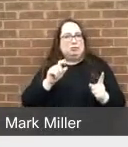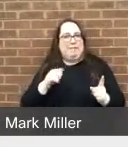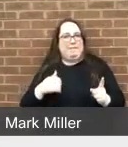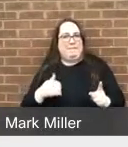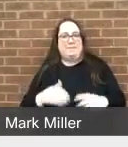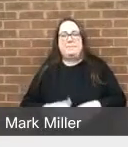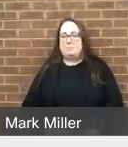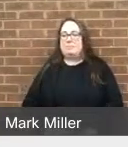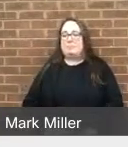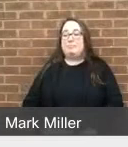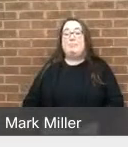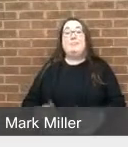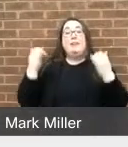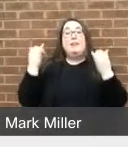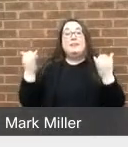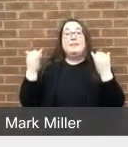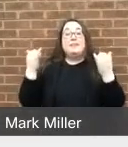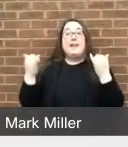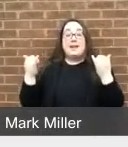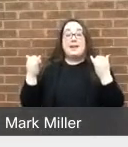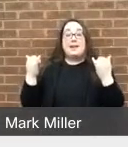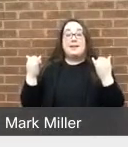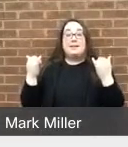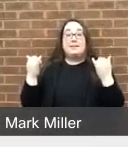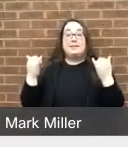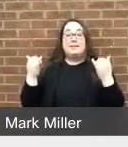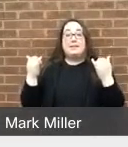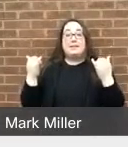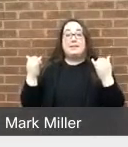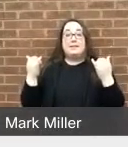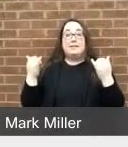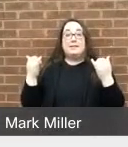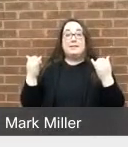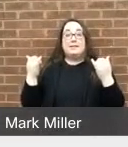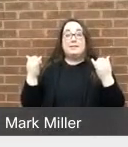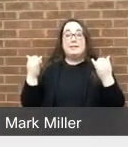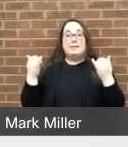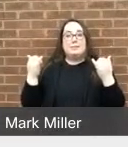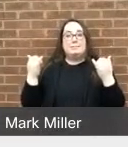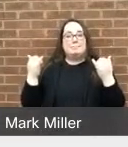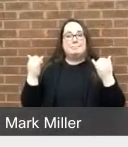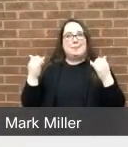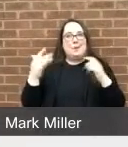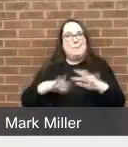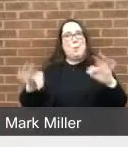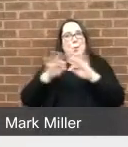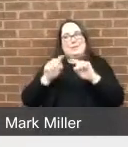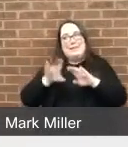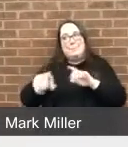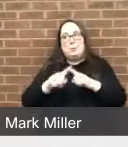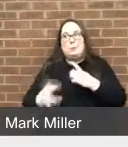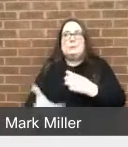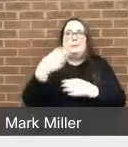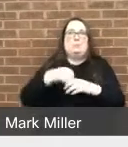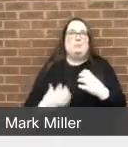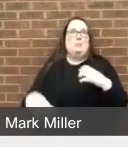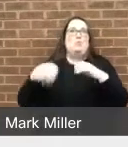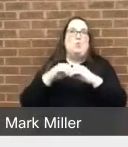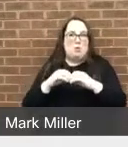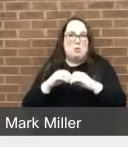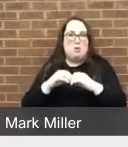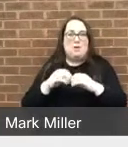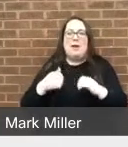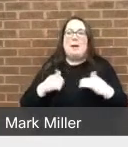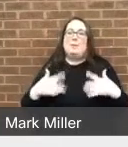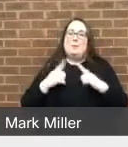Today, we're taking an important step toward that more inclusive community. I'm pleased to announce